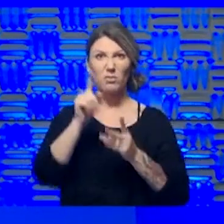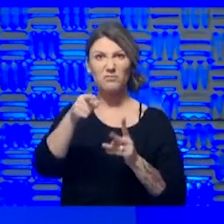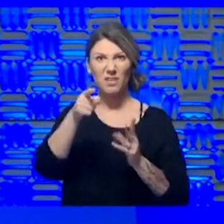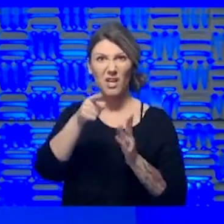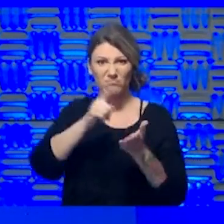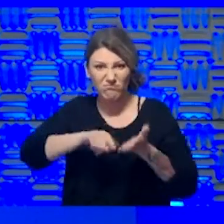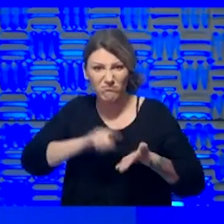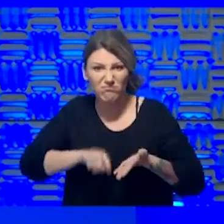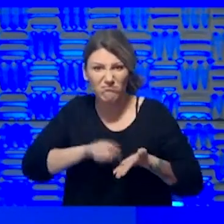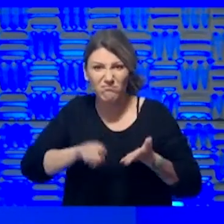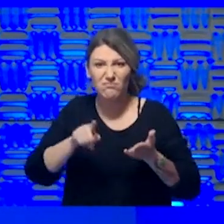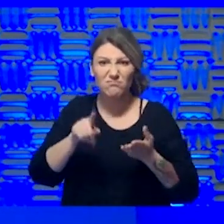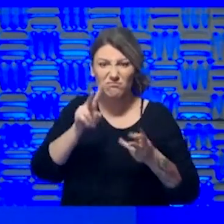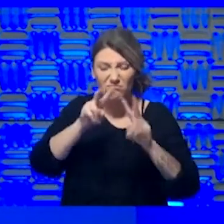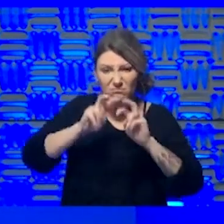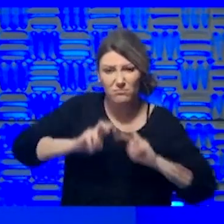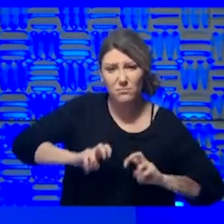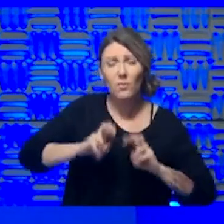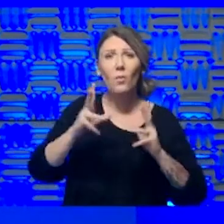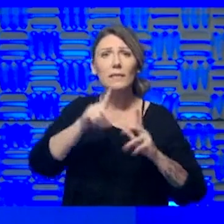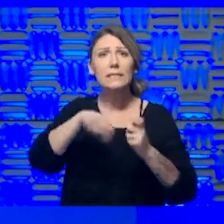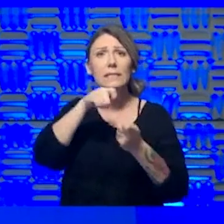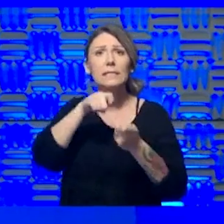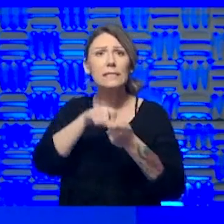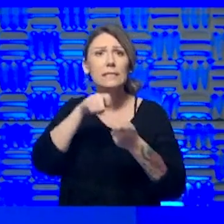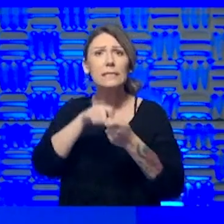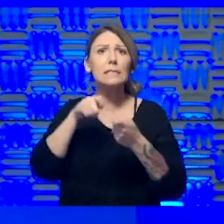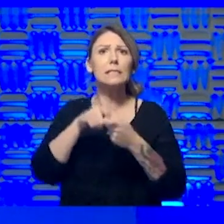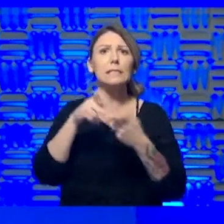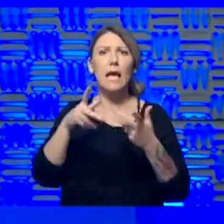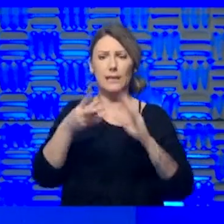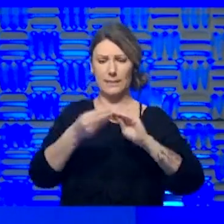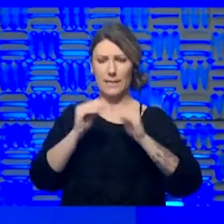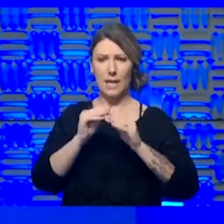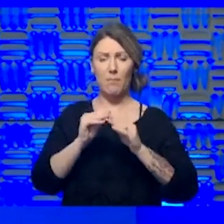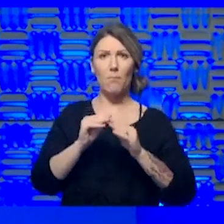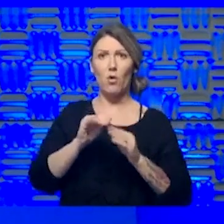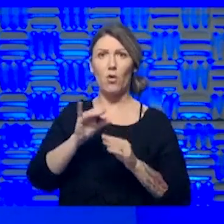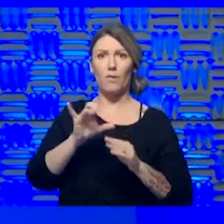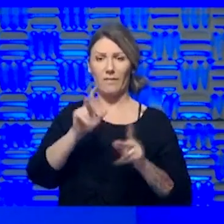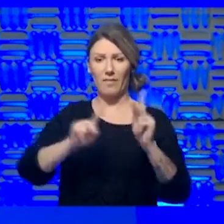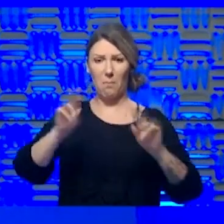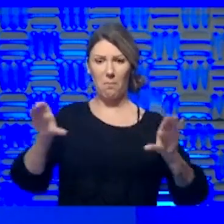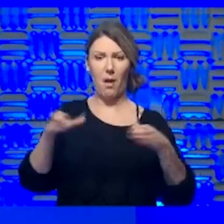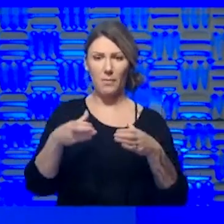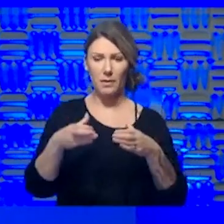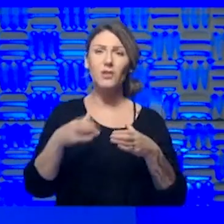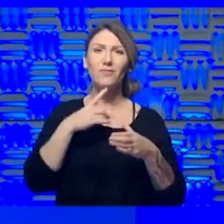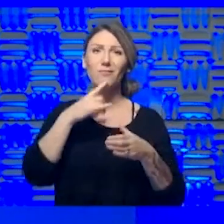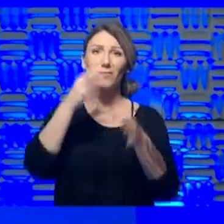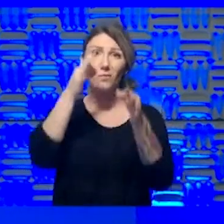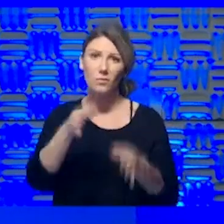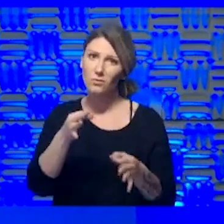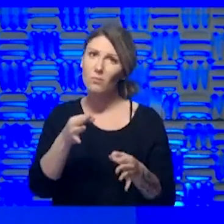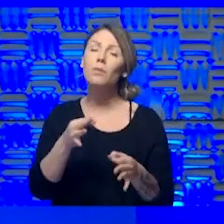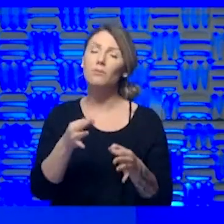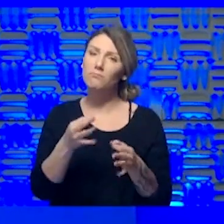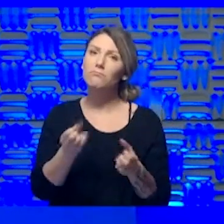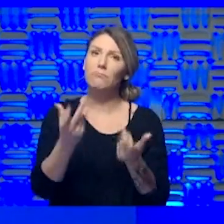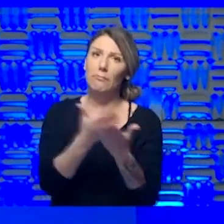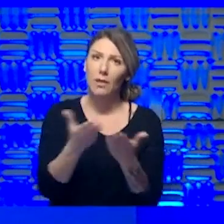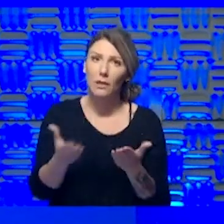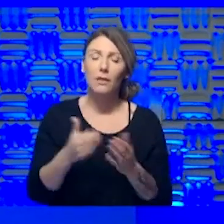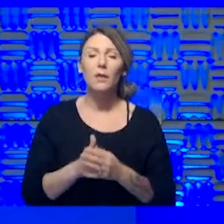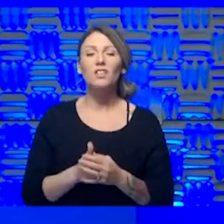lot. What is the exact makeup of your population? That determines a lot. And so these projections are really made based on